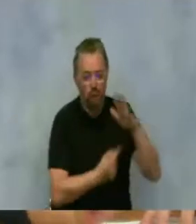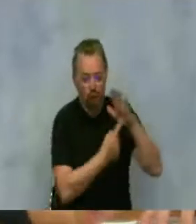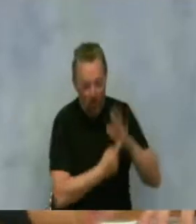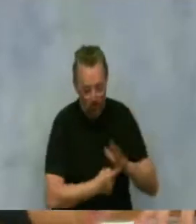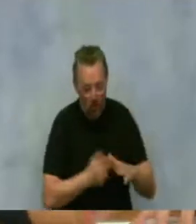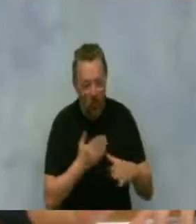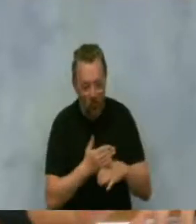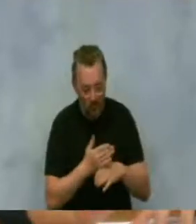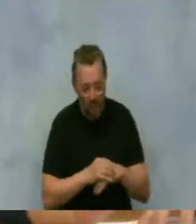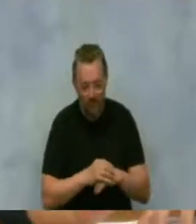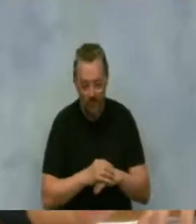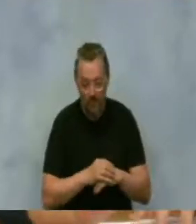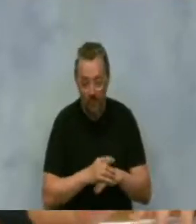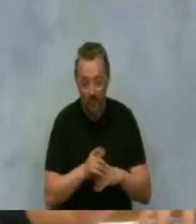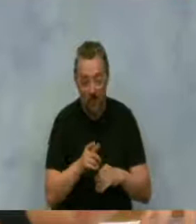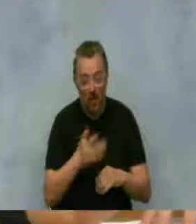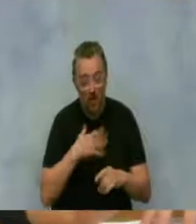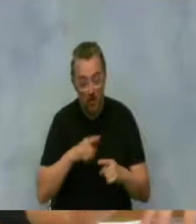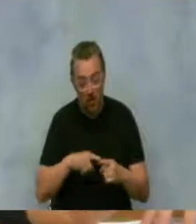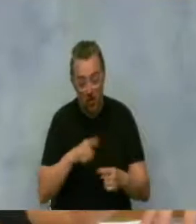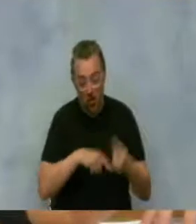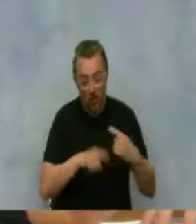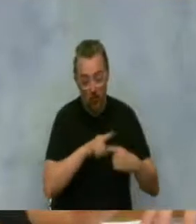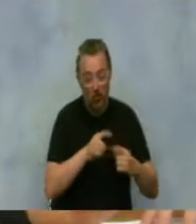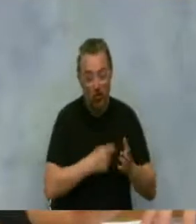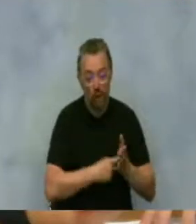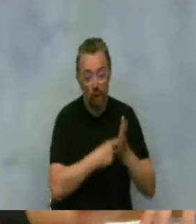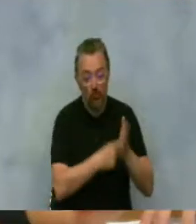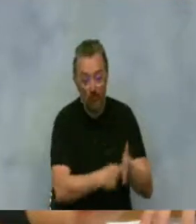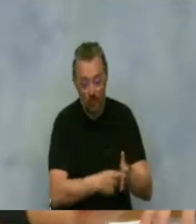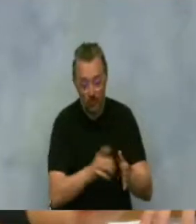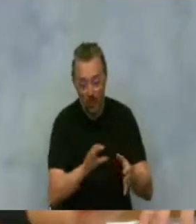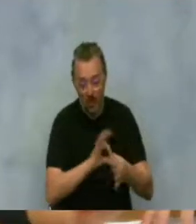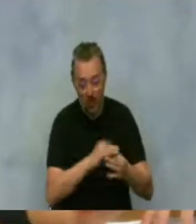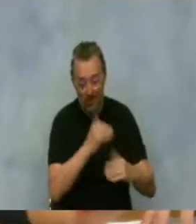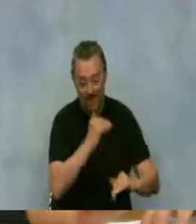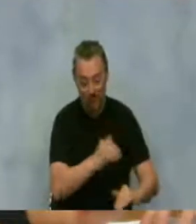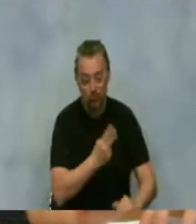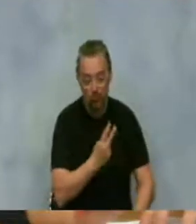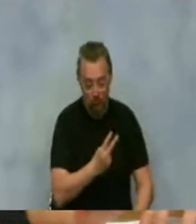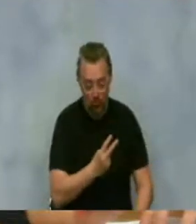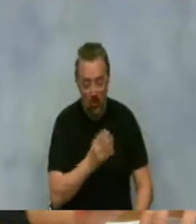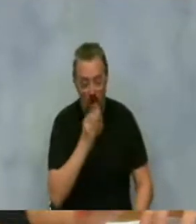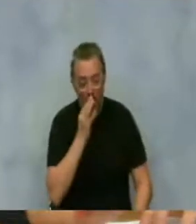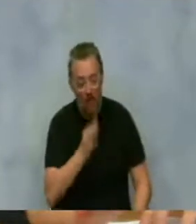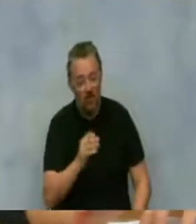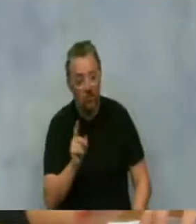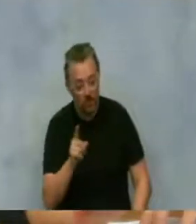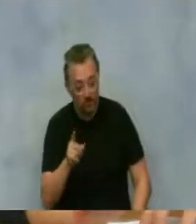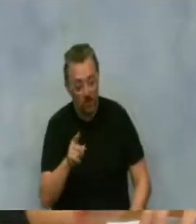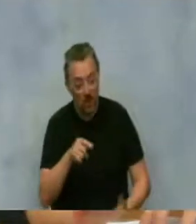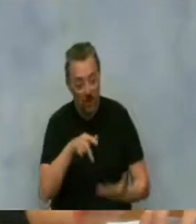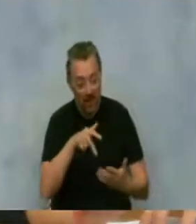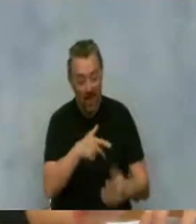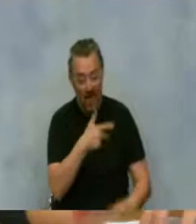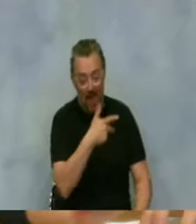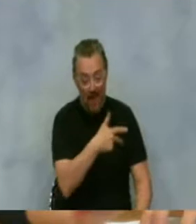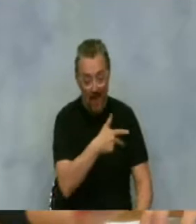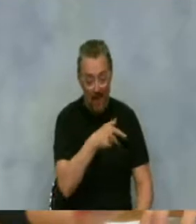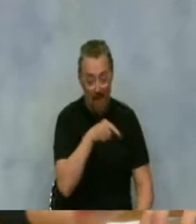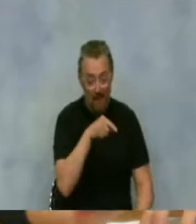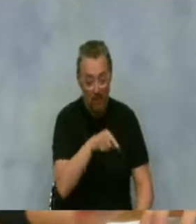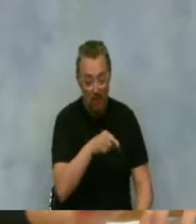looking then to refer committee back to the recommendation in section 2 and ask that the Housing and Technical Resources budget of £8.486